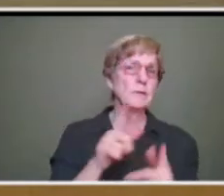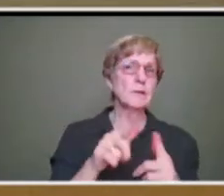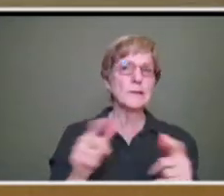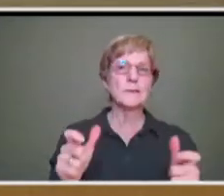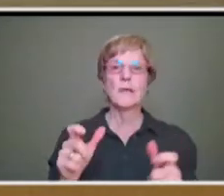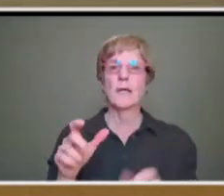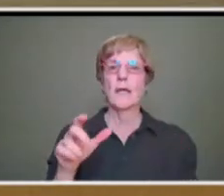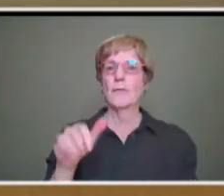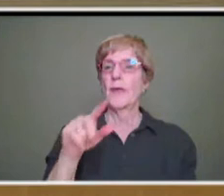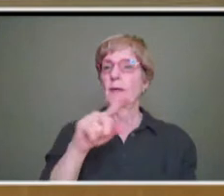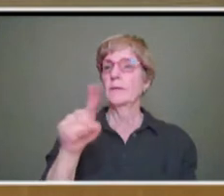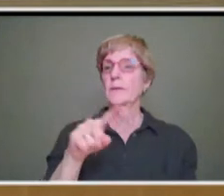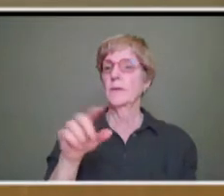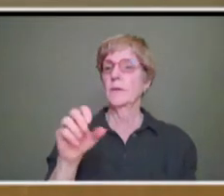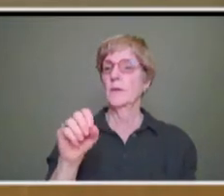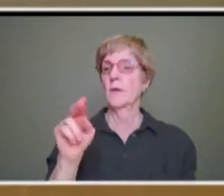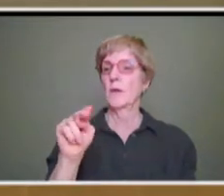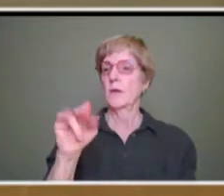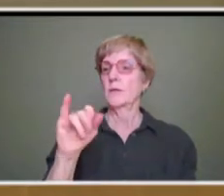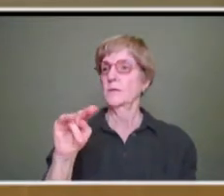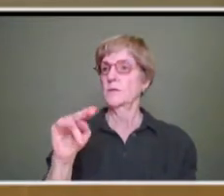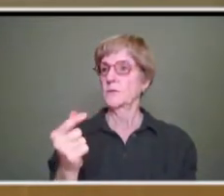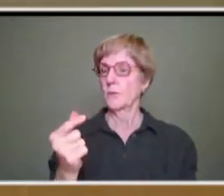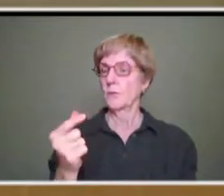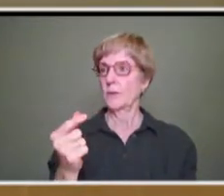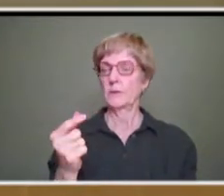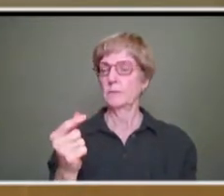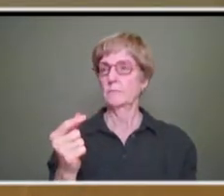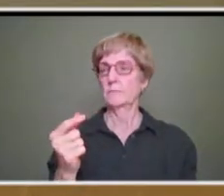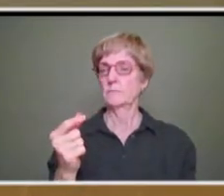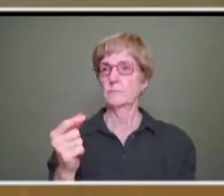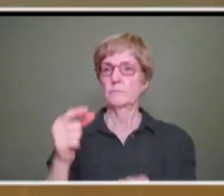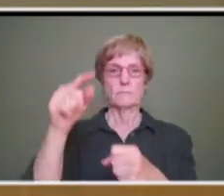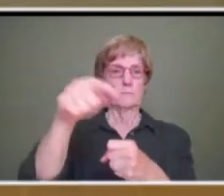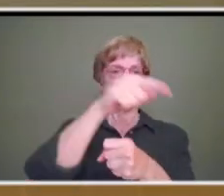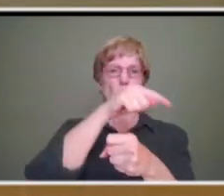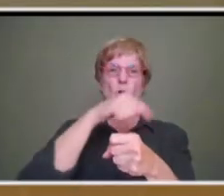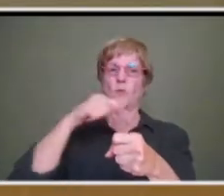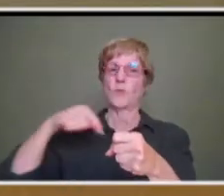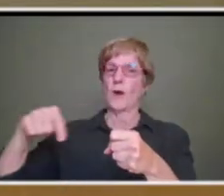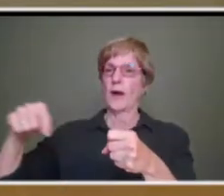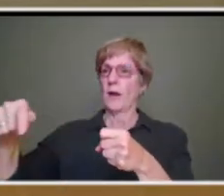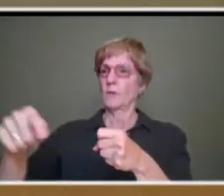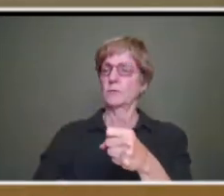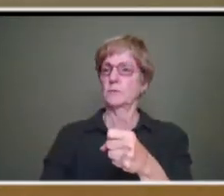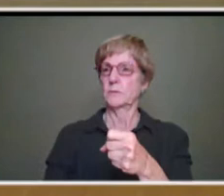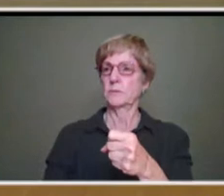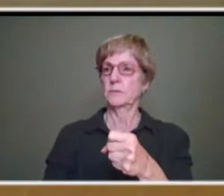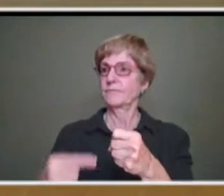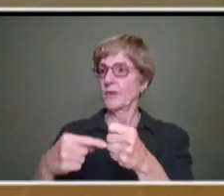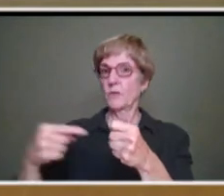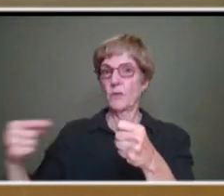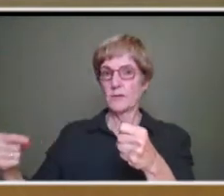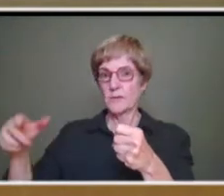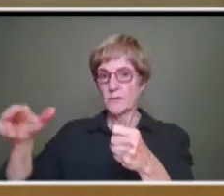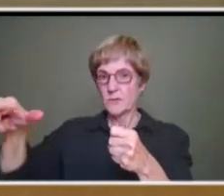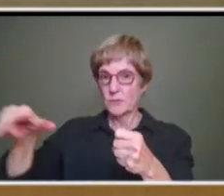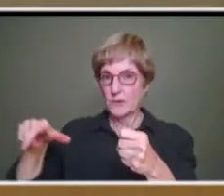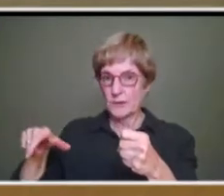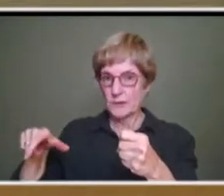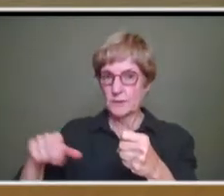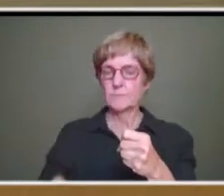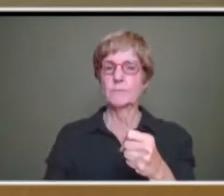zoning um all around this area across the street on the other side of